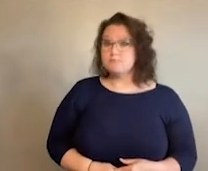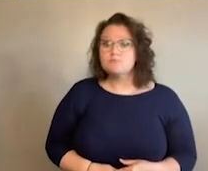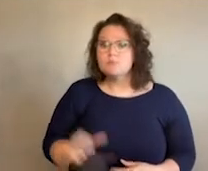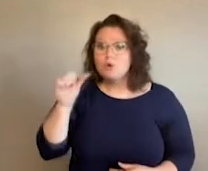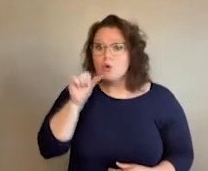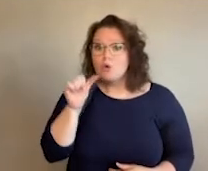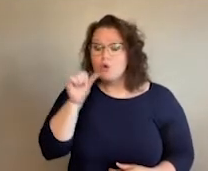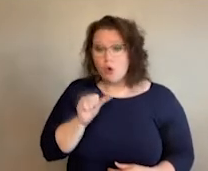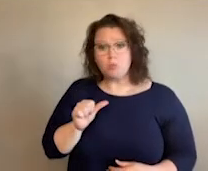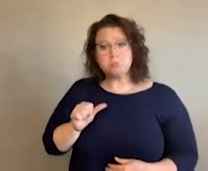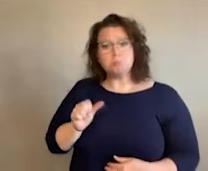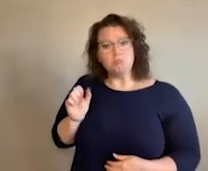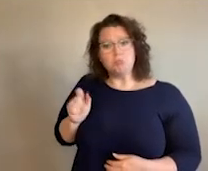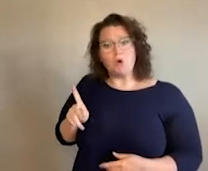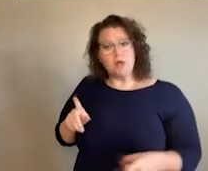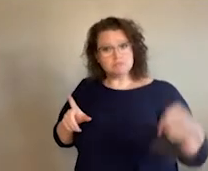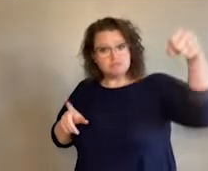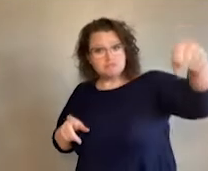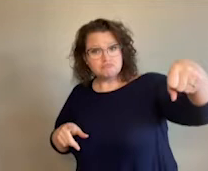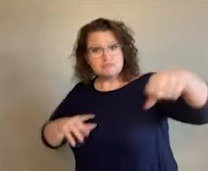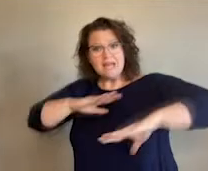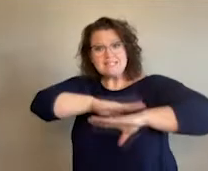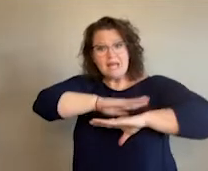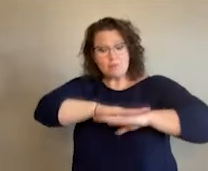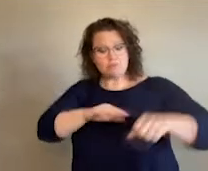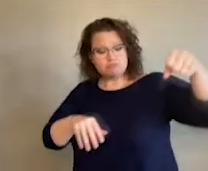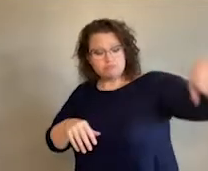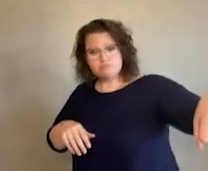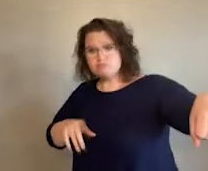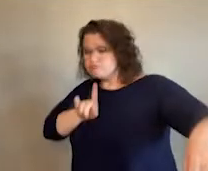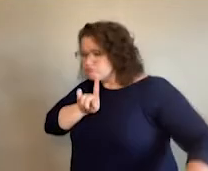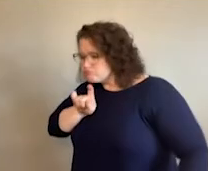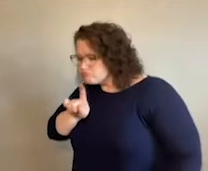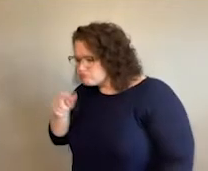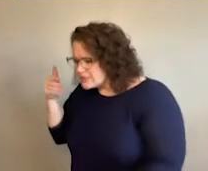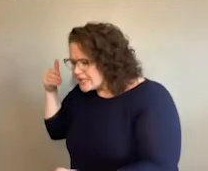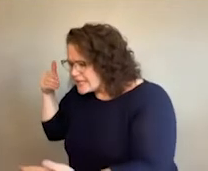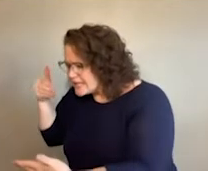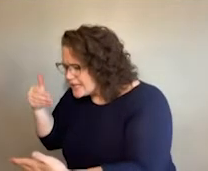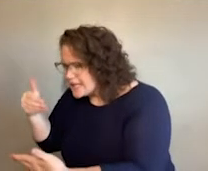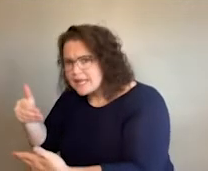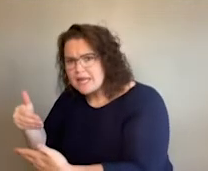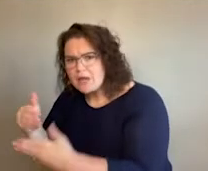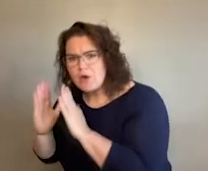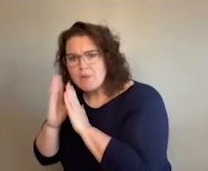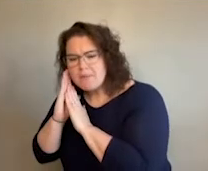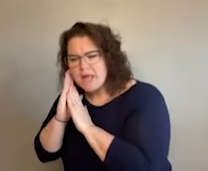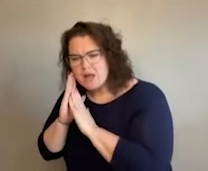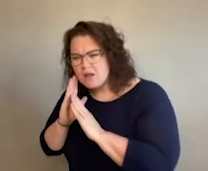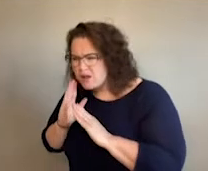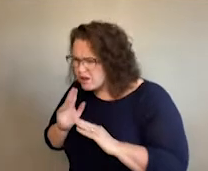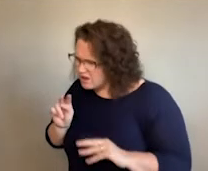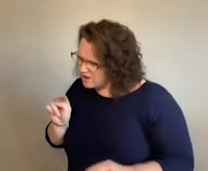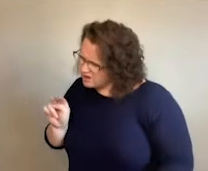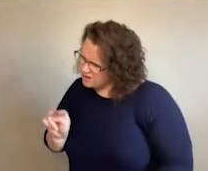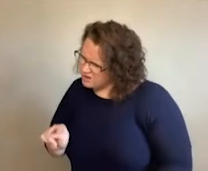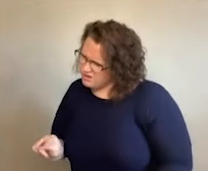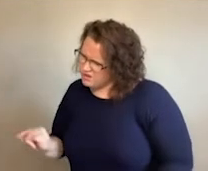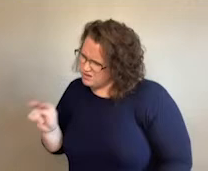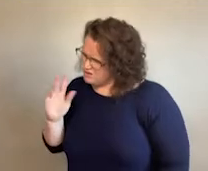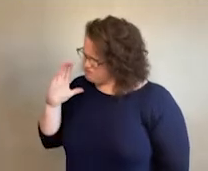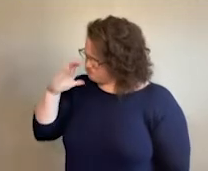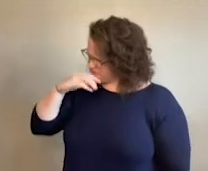Red Riding Hood did as she was told. She put the basket on the table and came over to the bedside. But as she came closer, she thought her grandmother looked